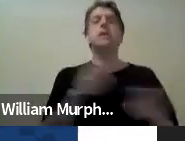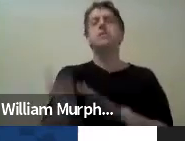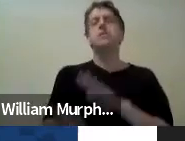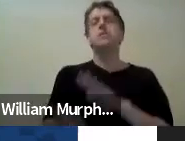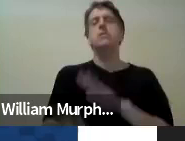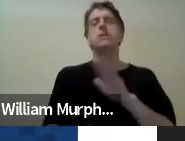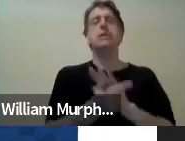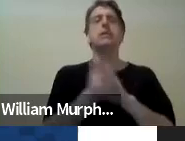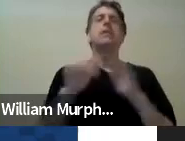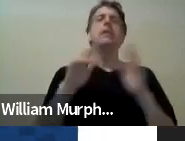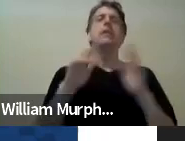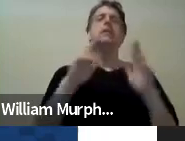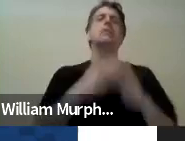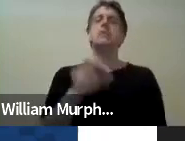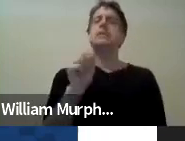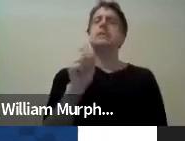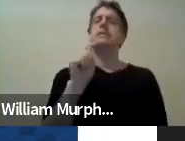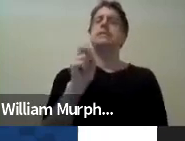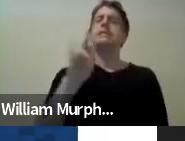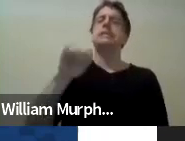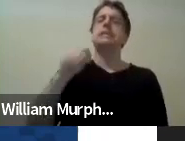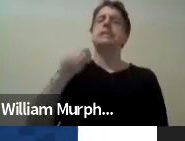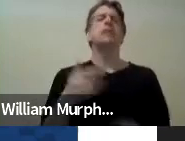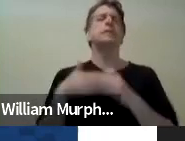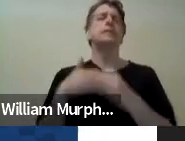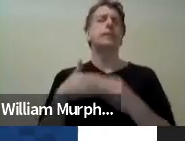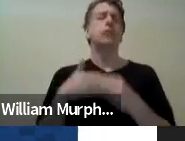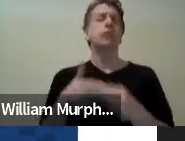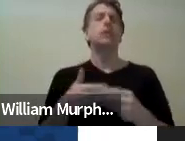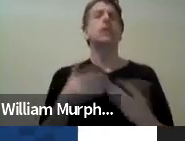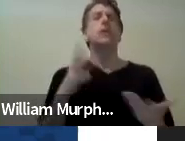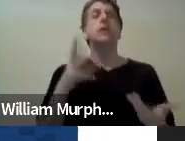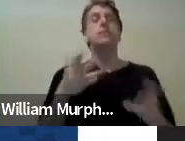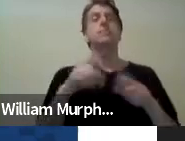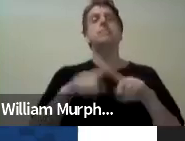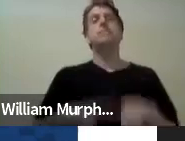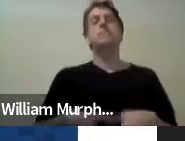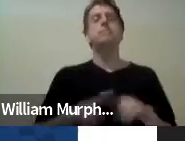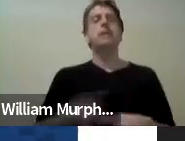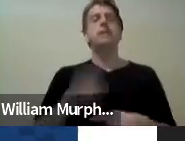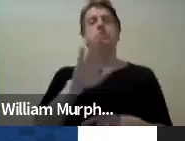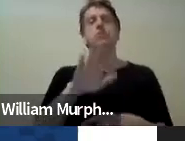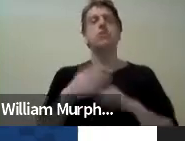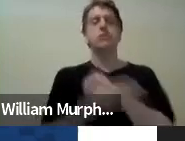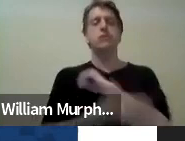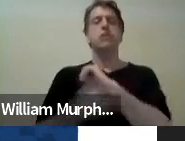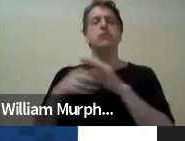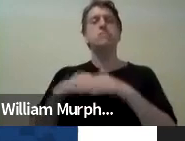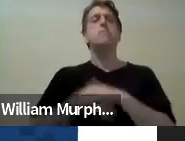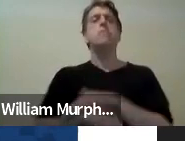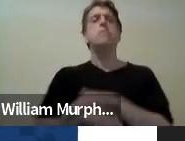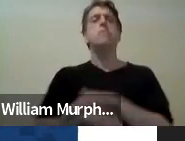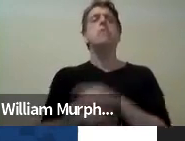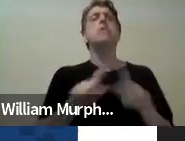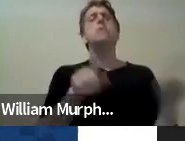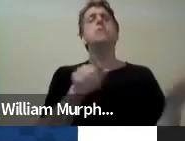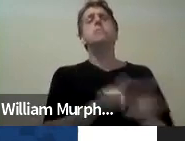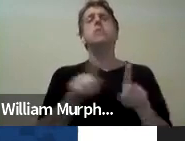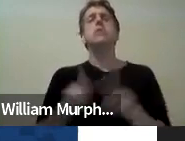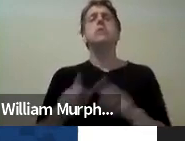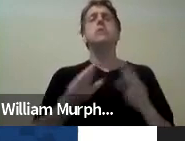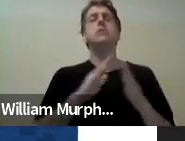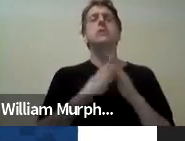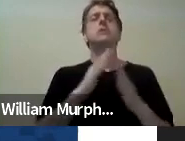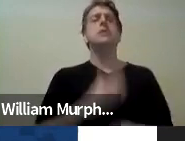steering. And here we have something on the basis of national origin, but also on the basis of the city protected class of